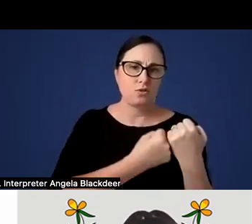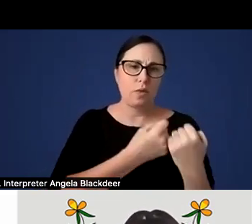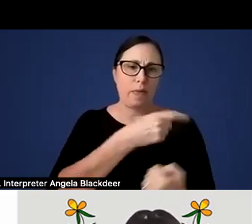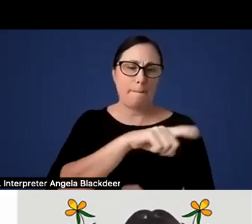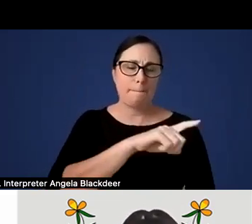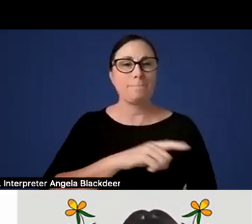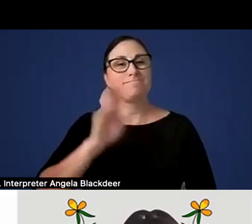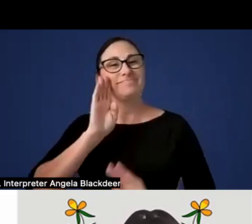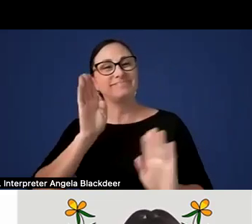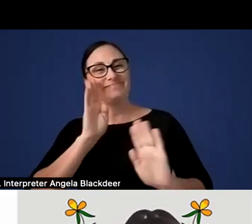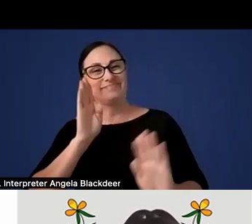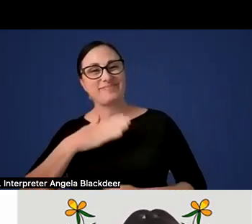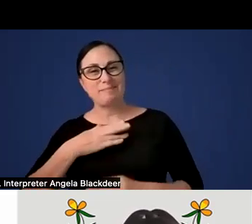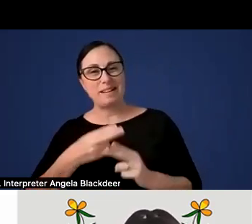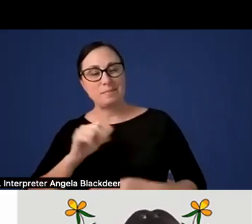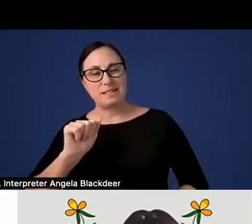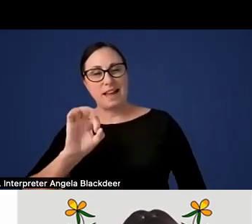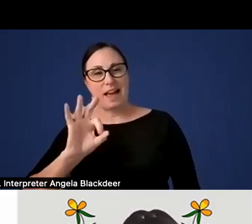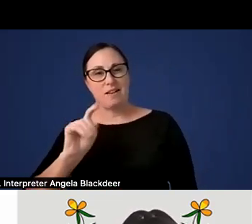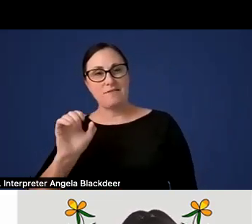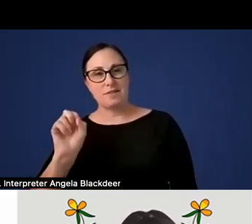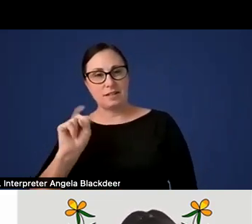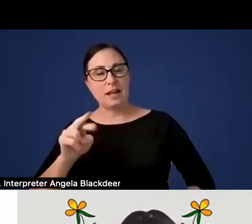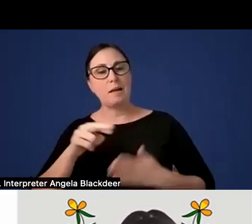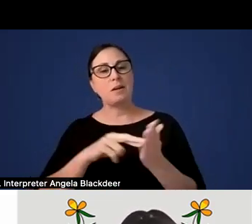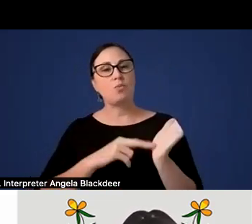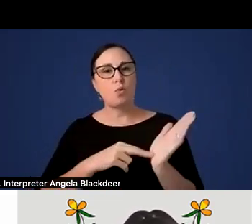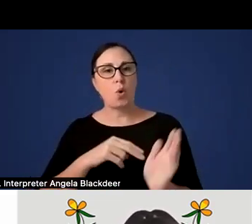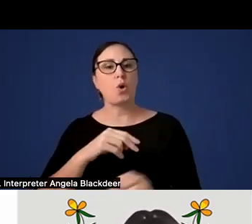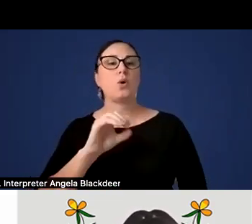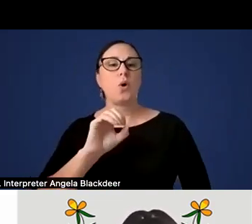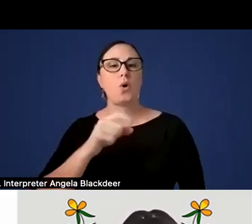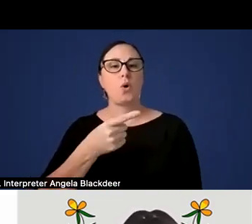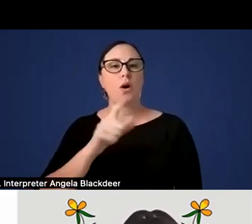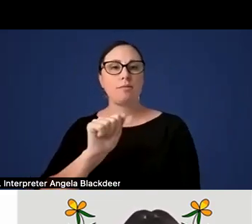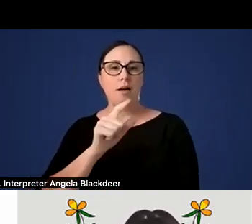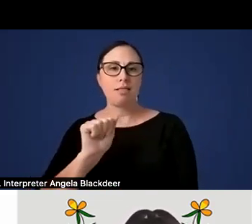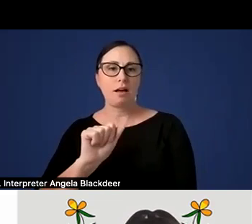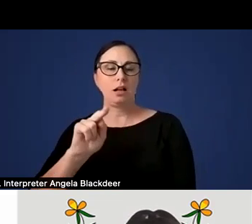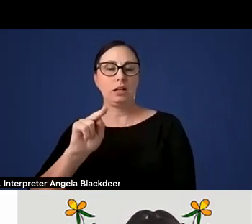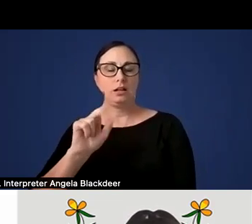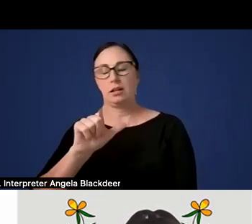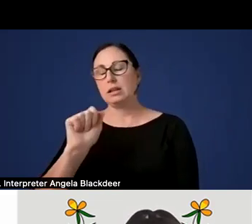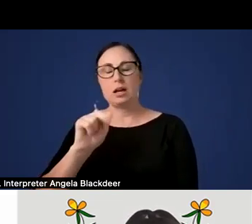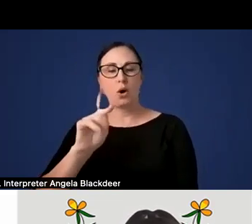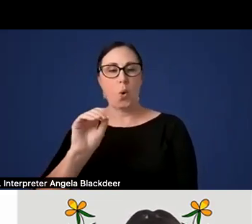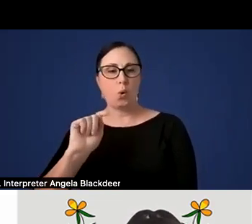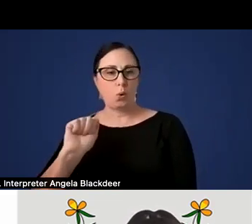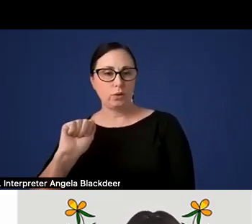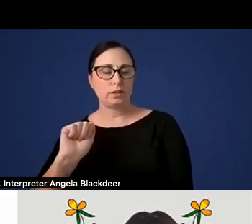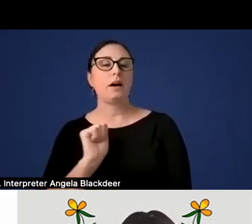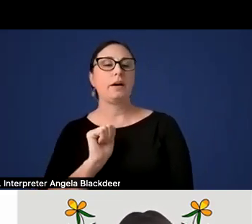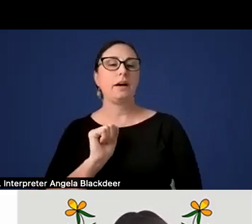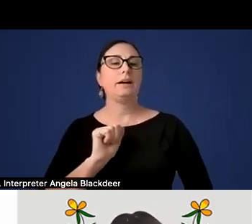name's Afton. I'm an enrolled member of the Oglala Lakota and descendant of Santee and Sistan. I am our National Tribal